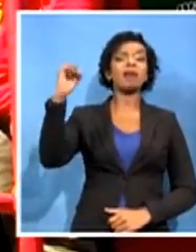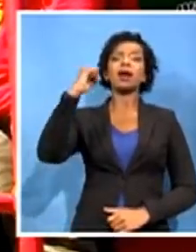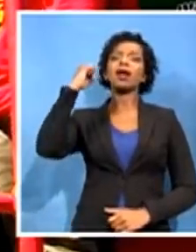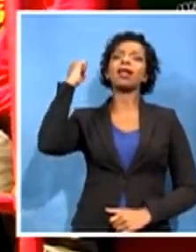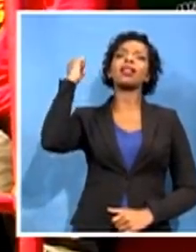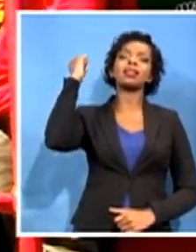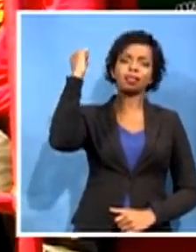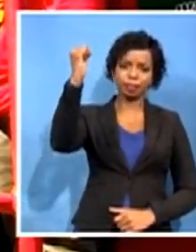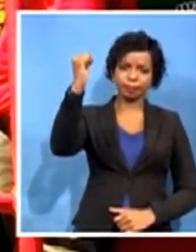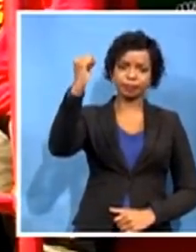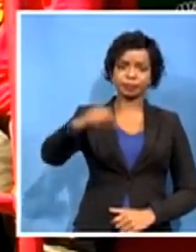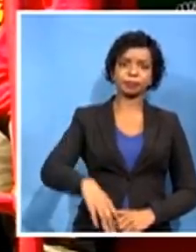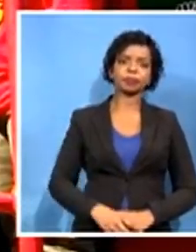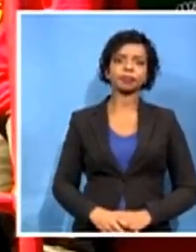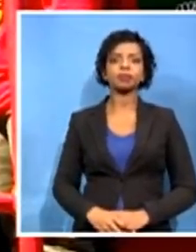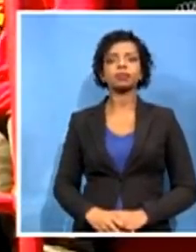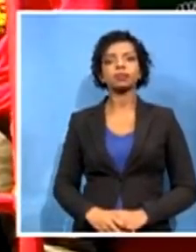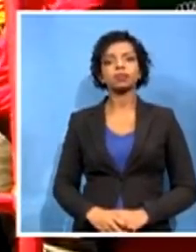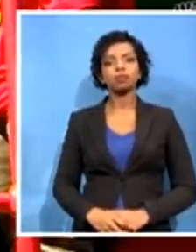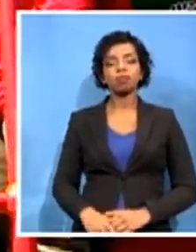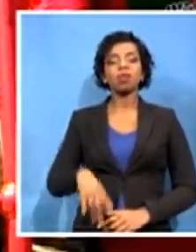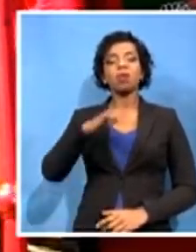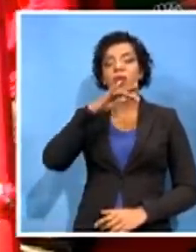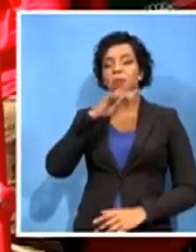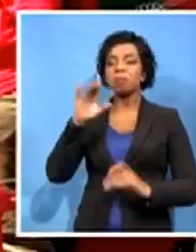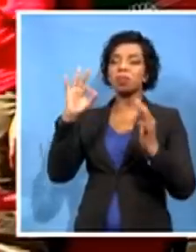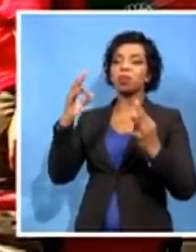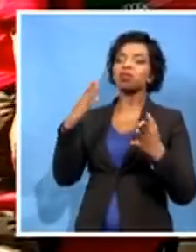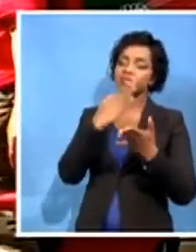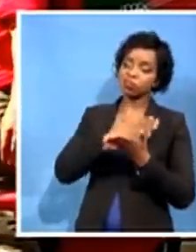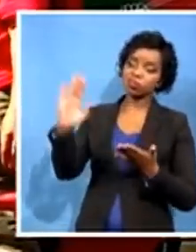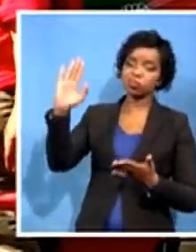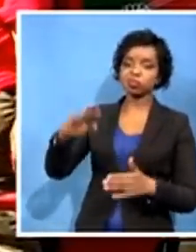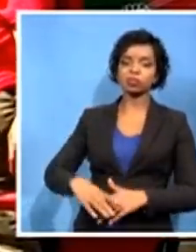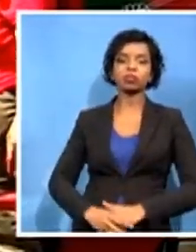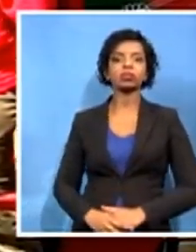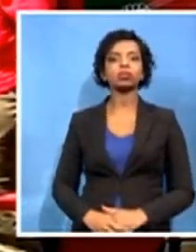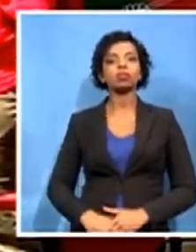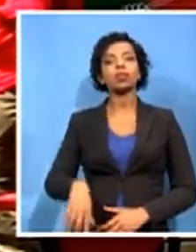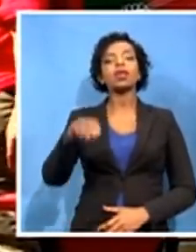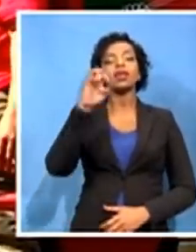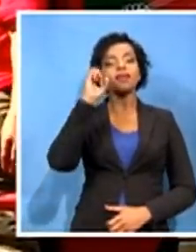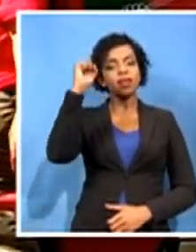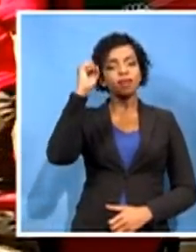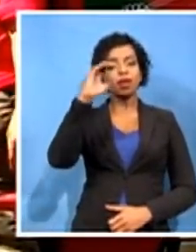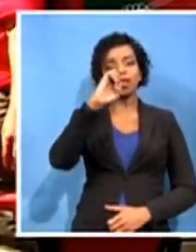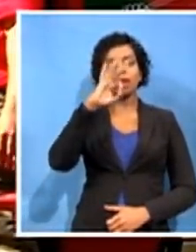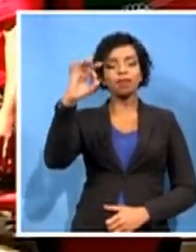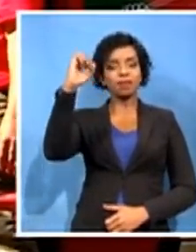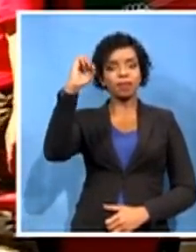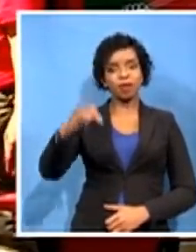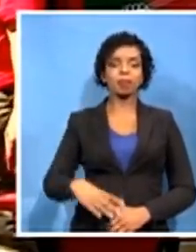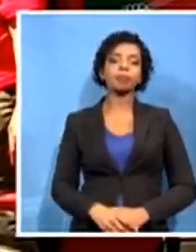Awuwe Muso wa Maburu, awuwe! Viva EFF, viva! Viva! Viva EFF, viva! Viva!